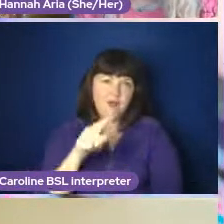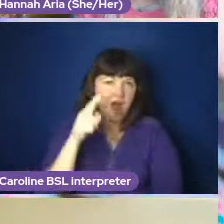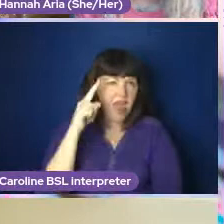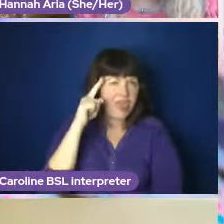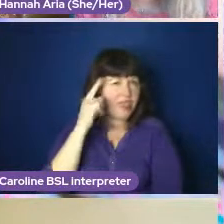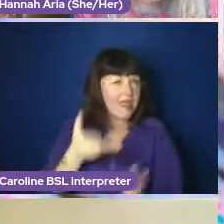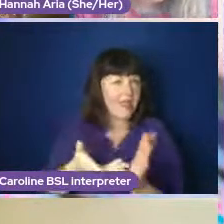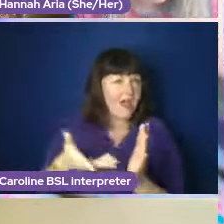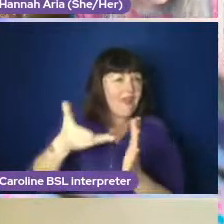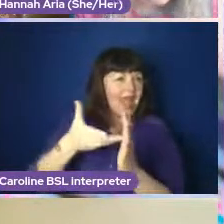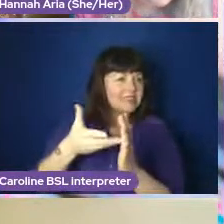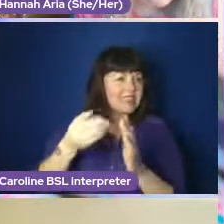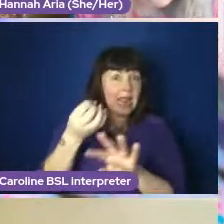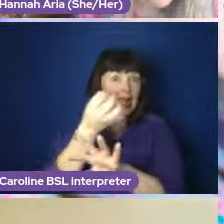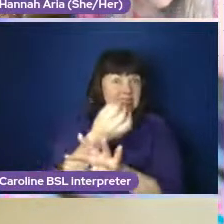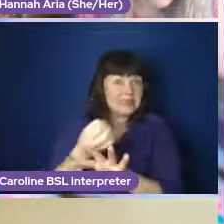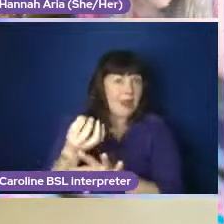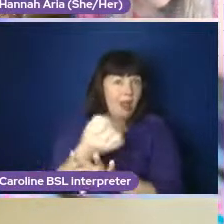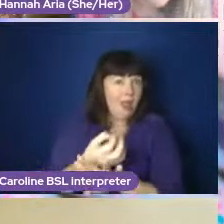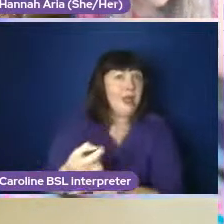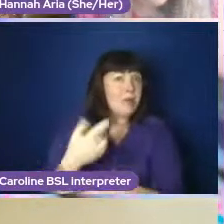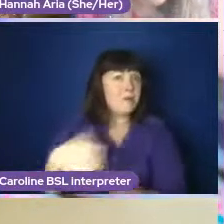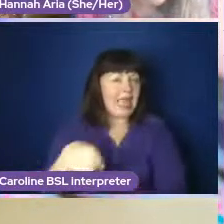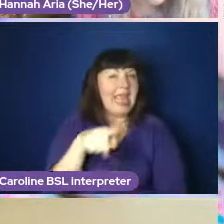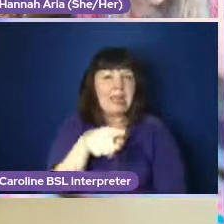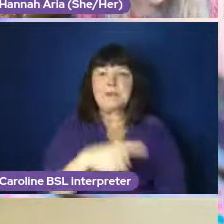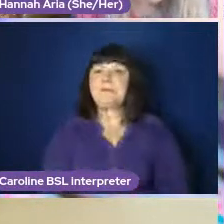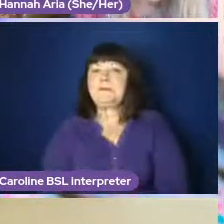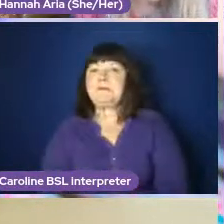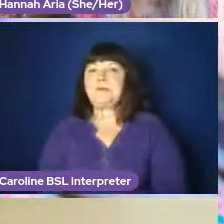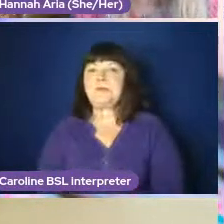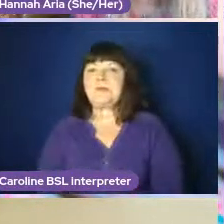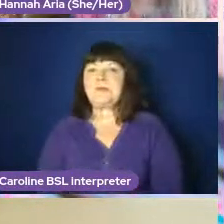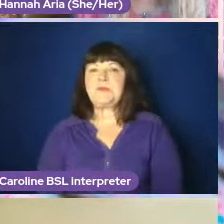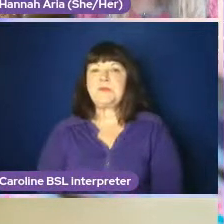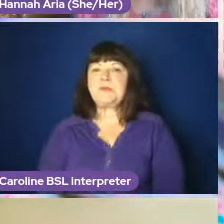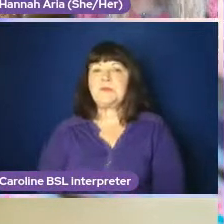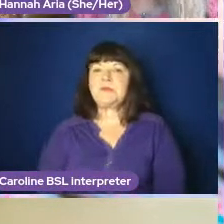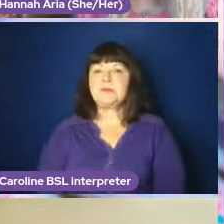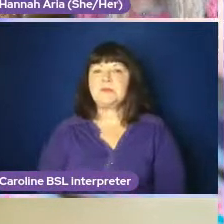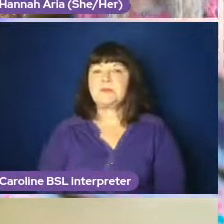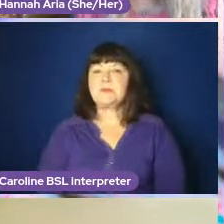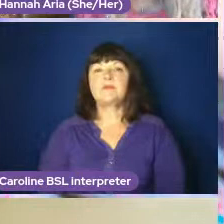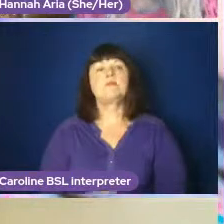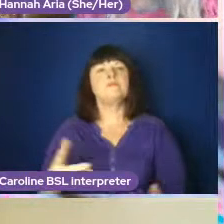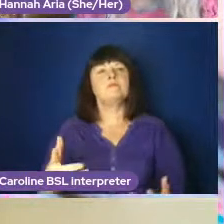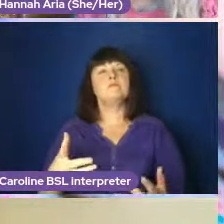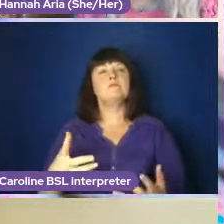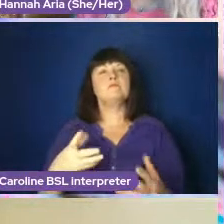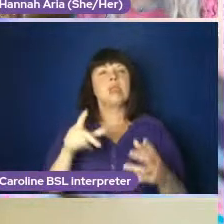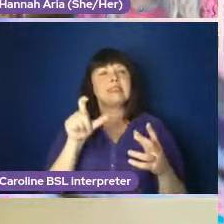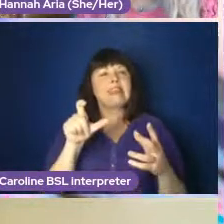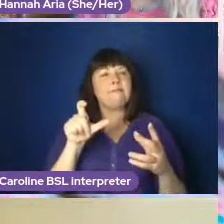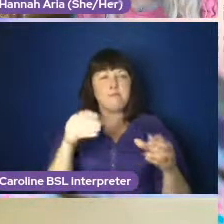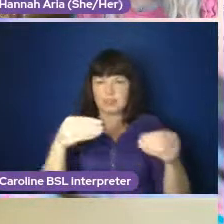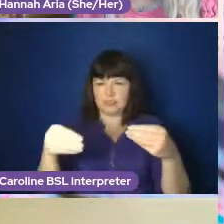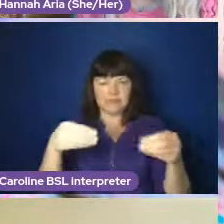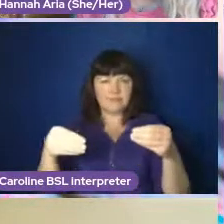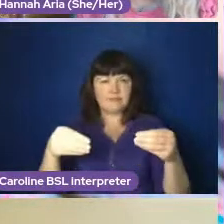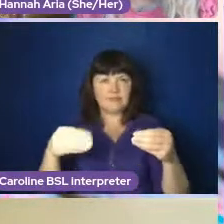but it's basically on a circular canvas I found in a charity shop.